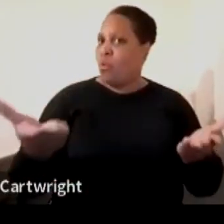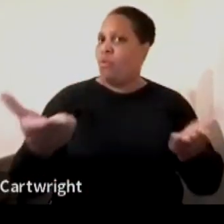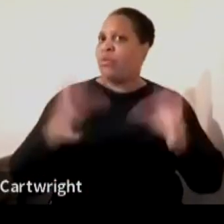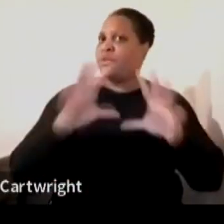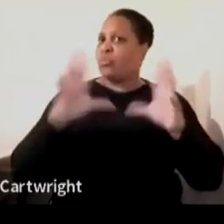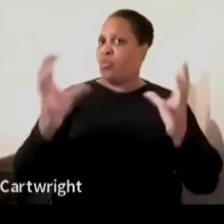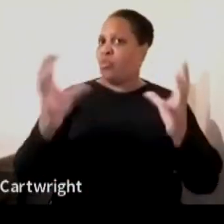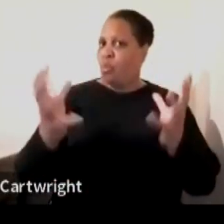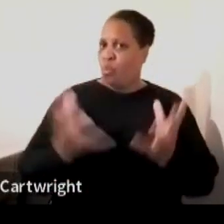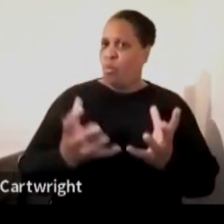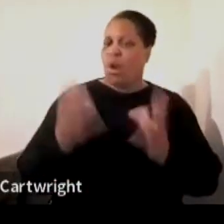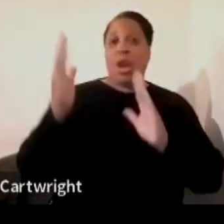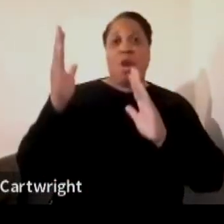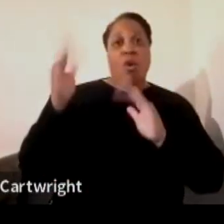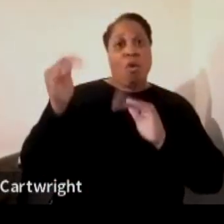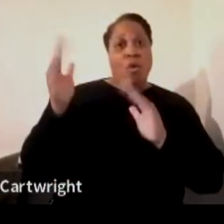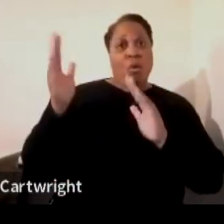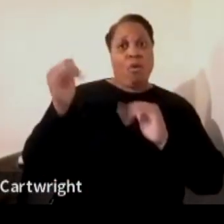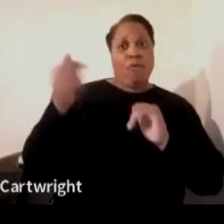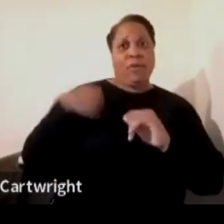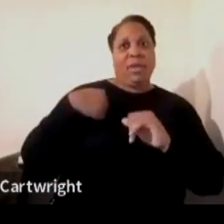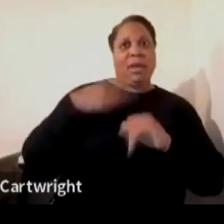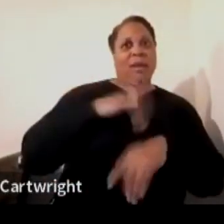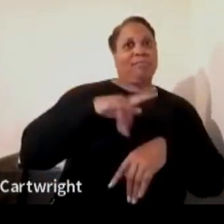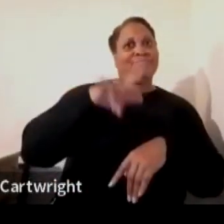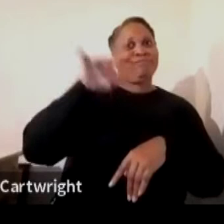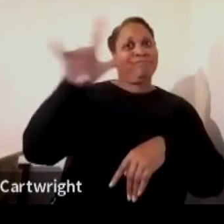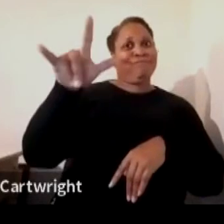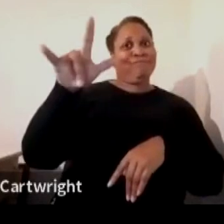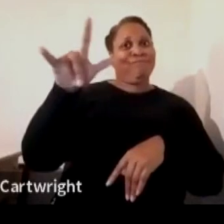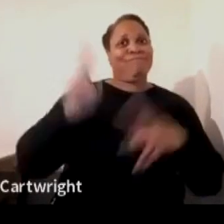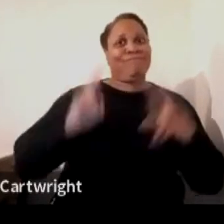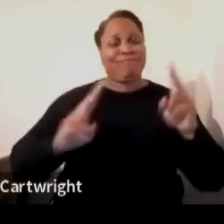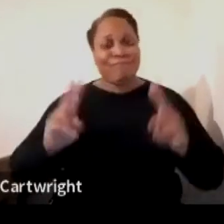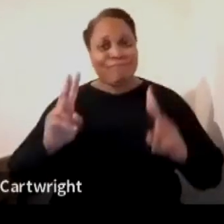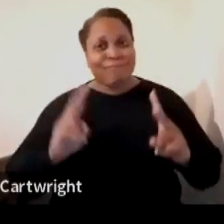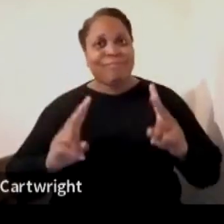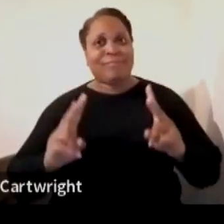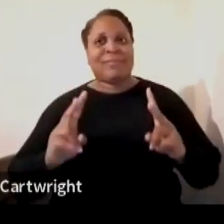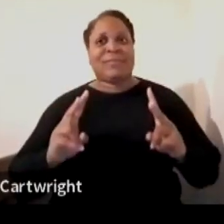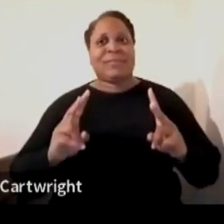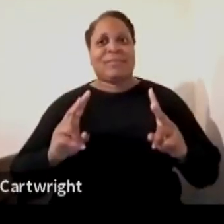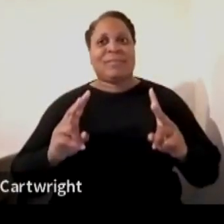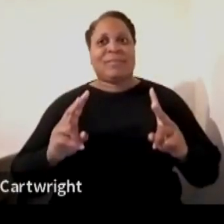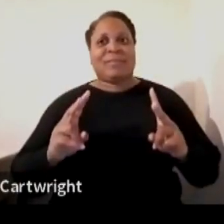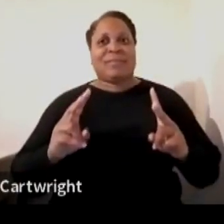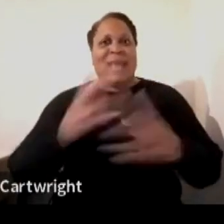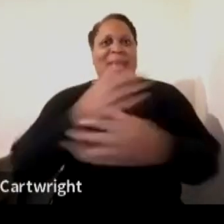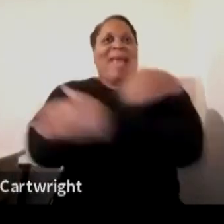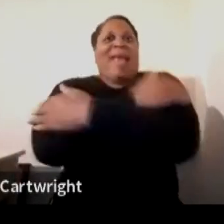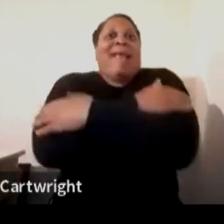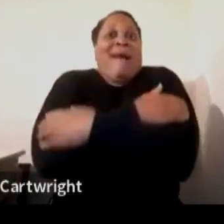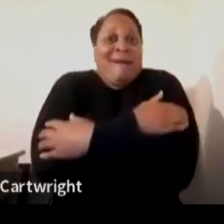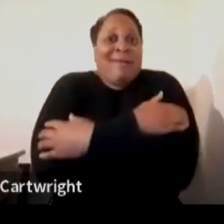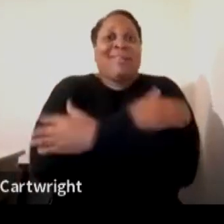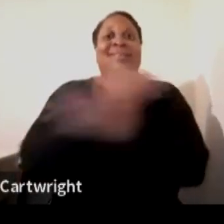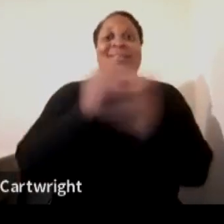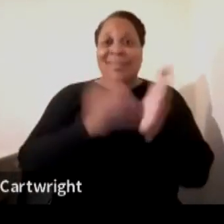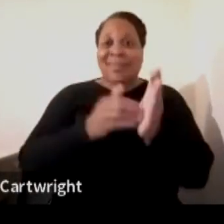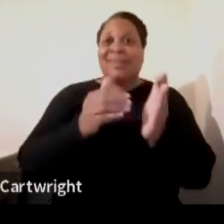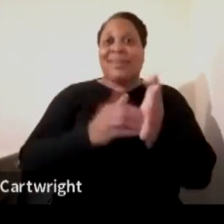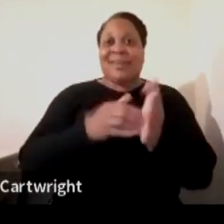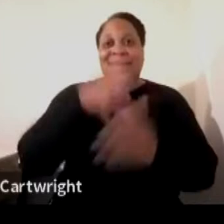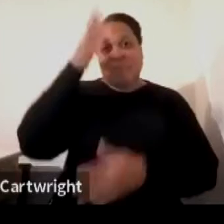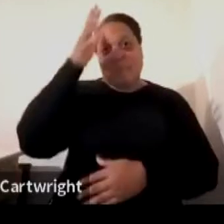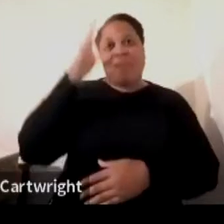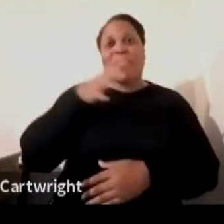I can one day go and see them and actually hug them again. And that's something I'm